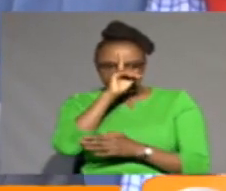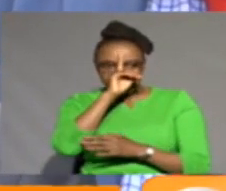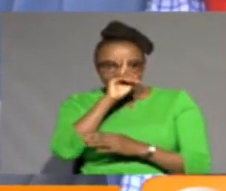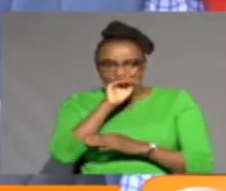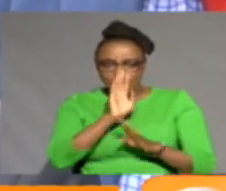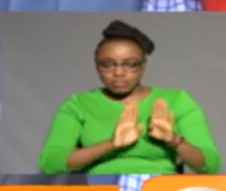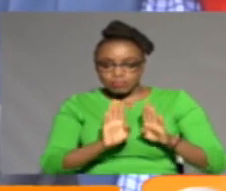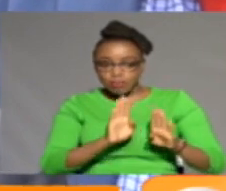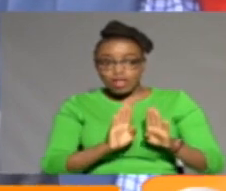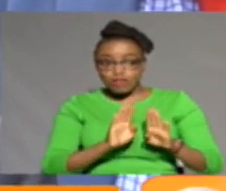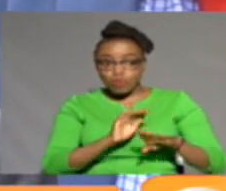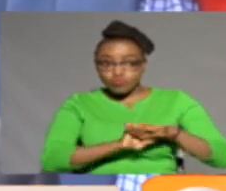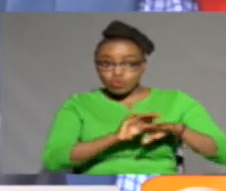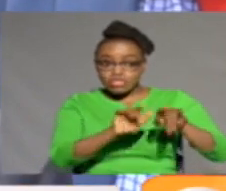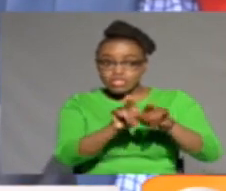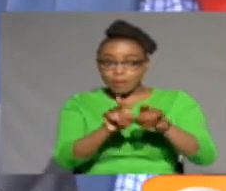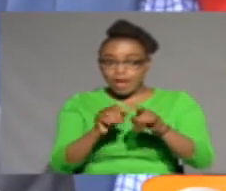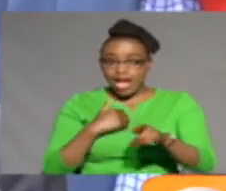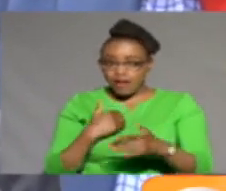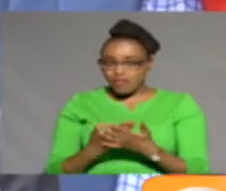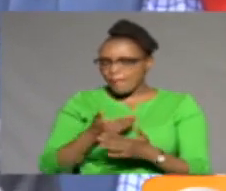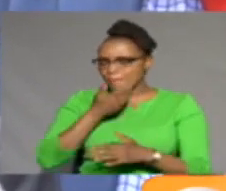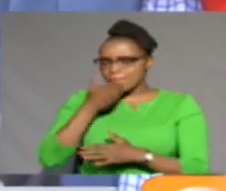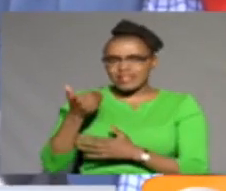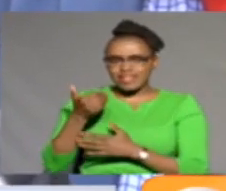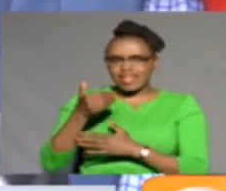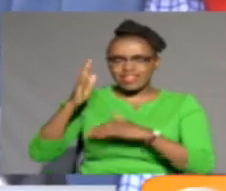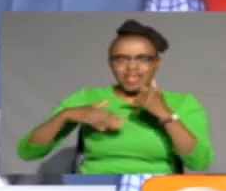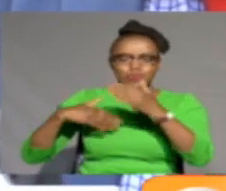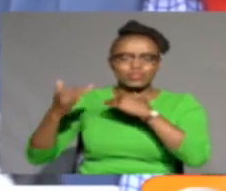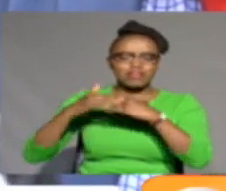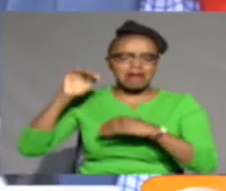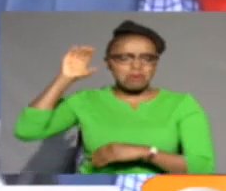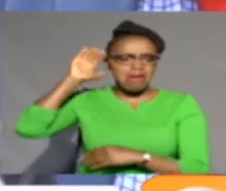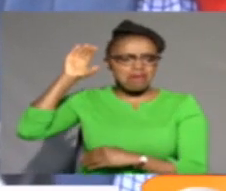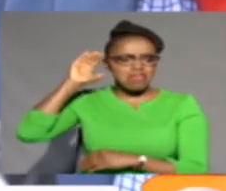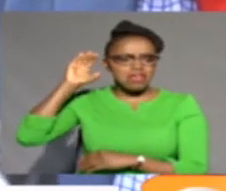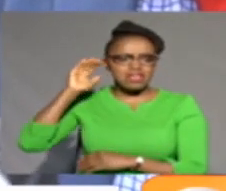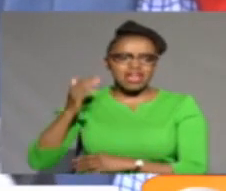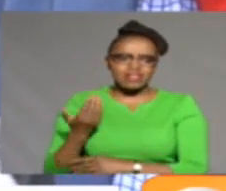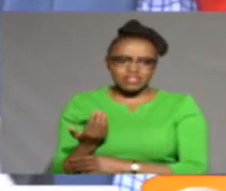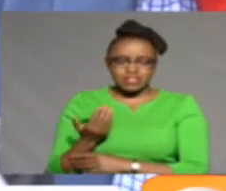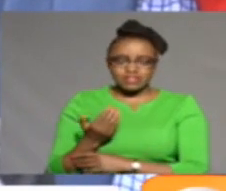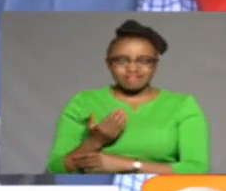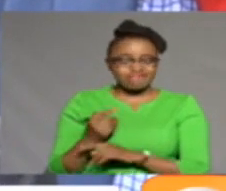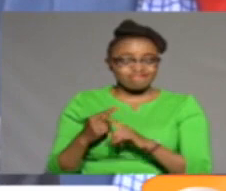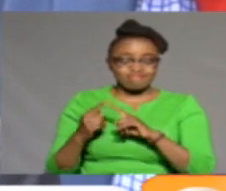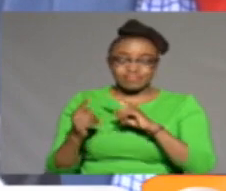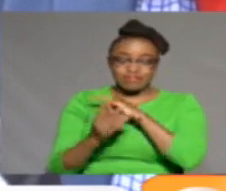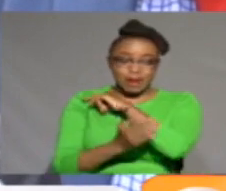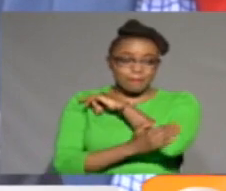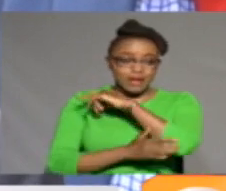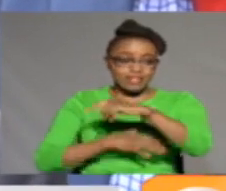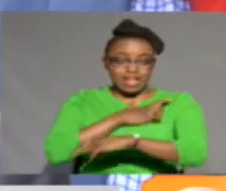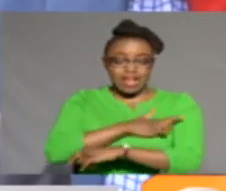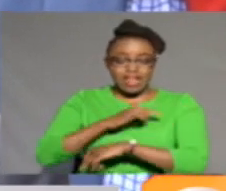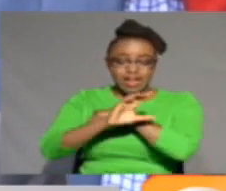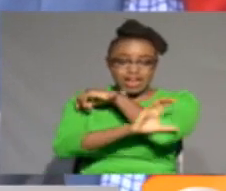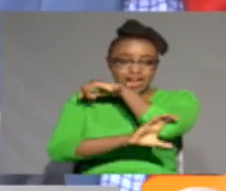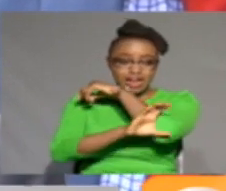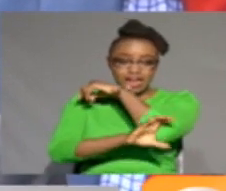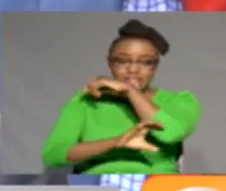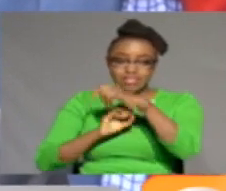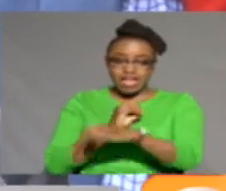that we have some brains better than what we are hearing. And it's unfortunate that our country